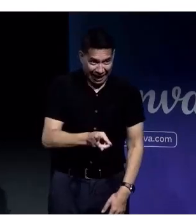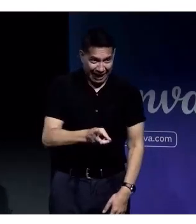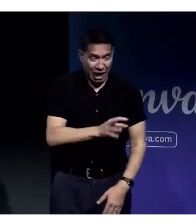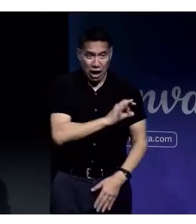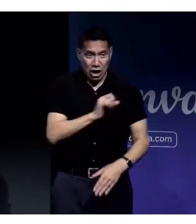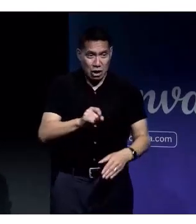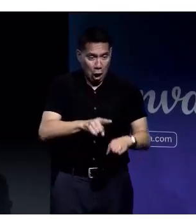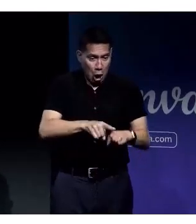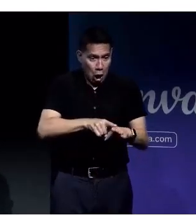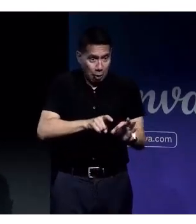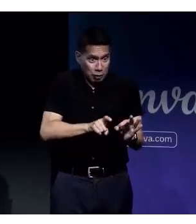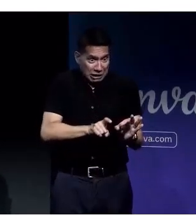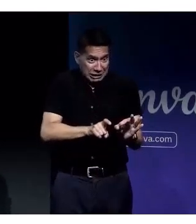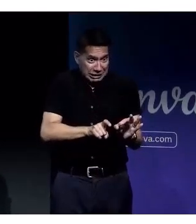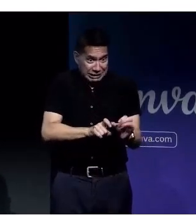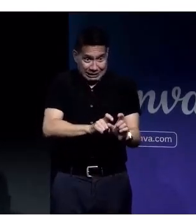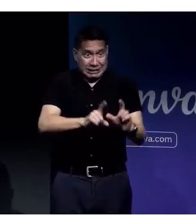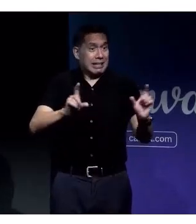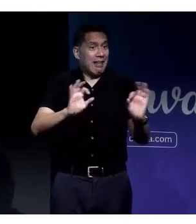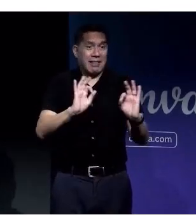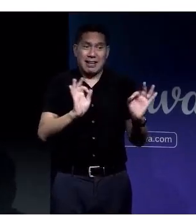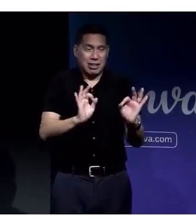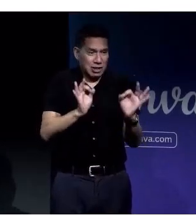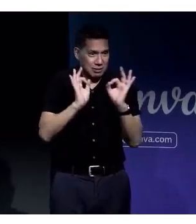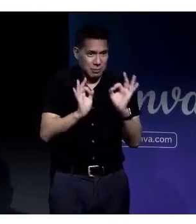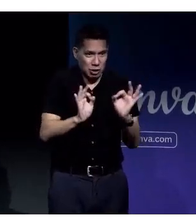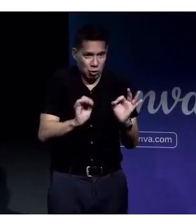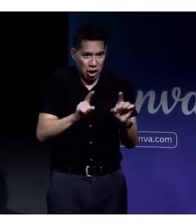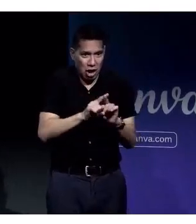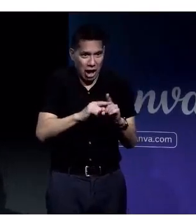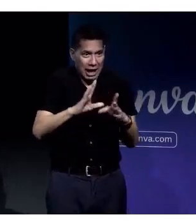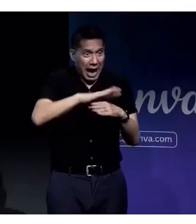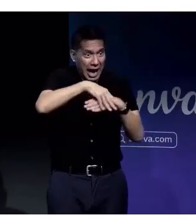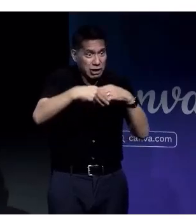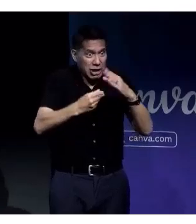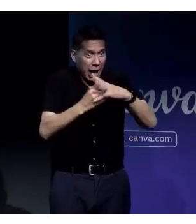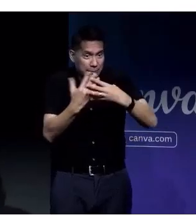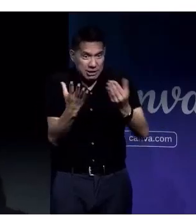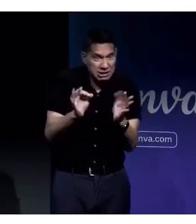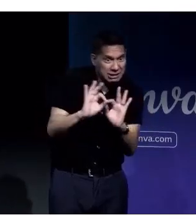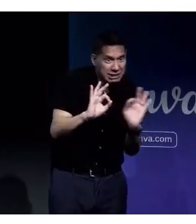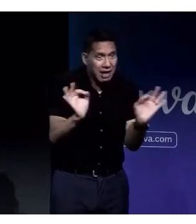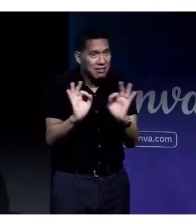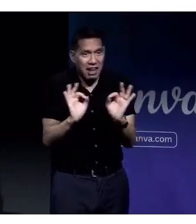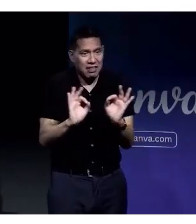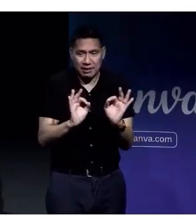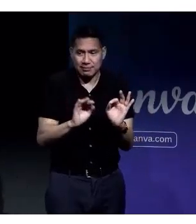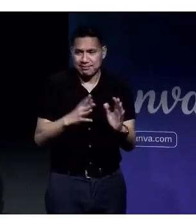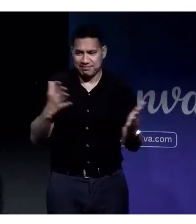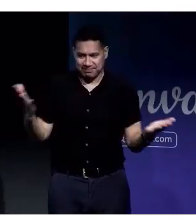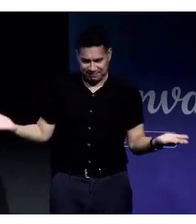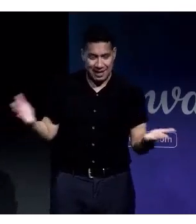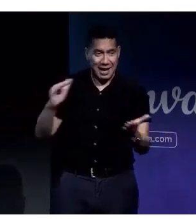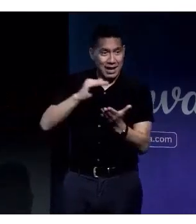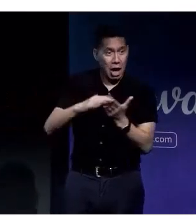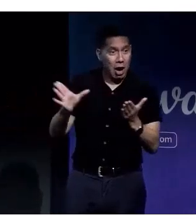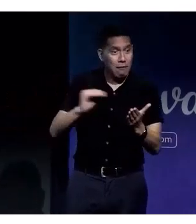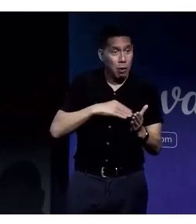press, no special gestures, no secret handshakes, just made it work out of the box. So here we are